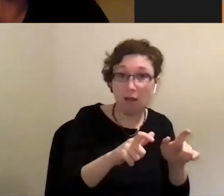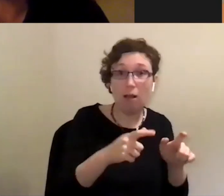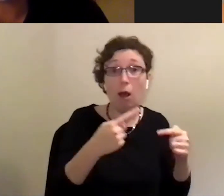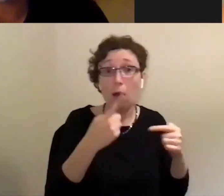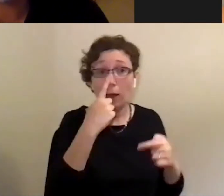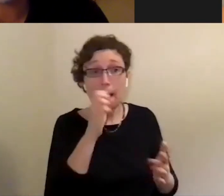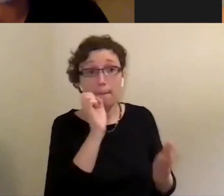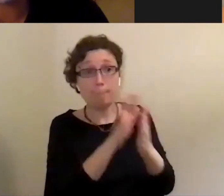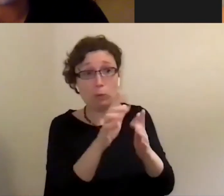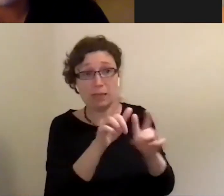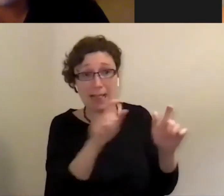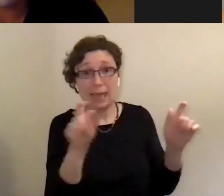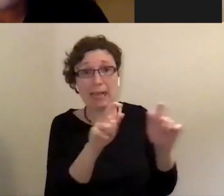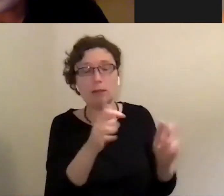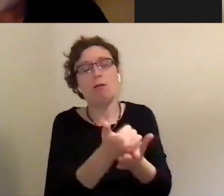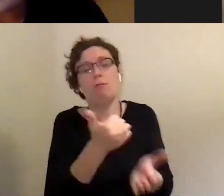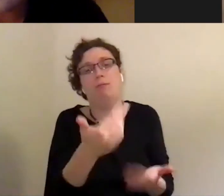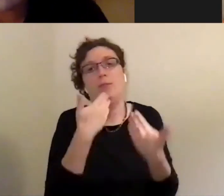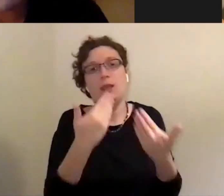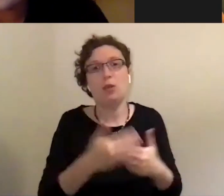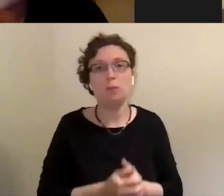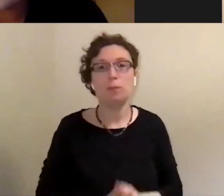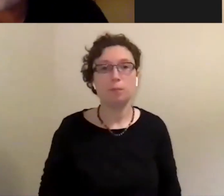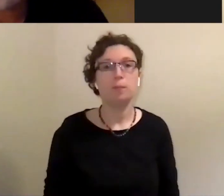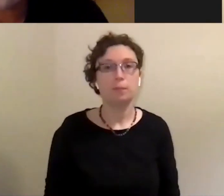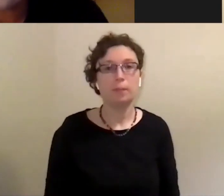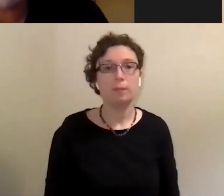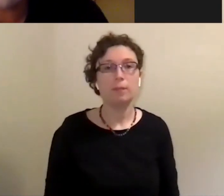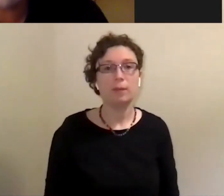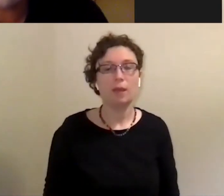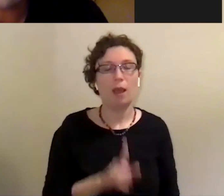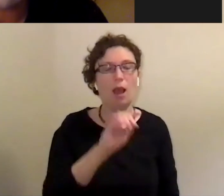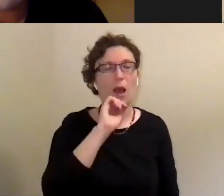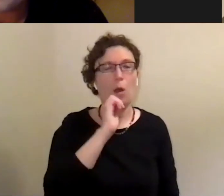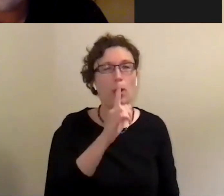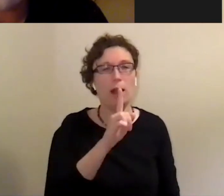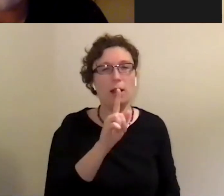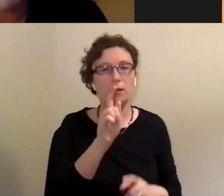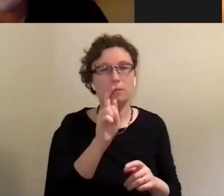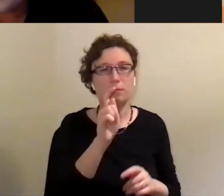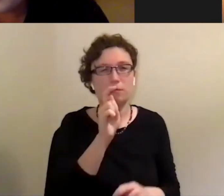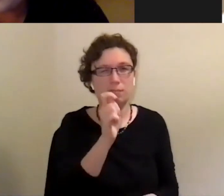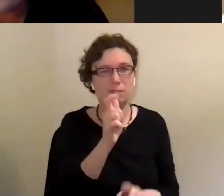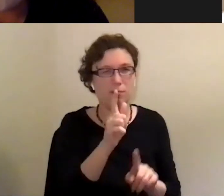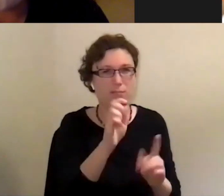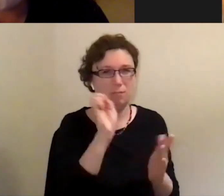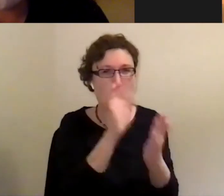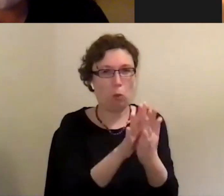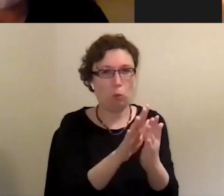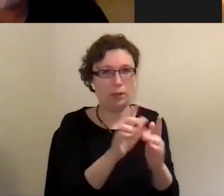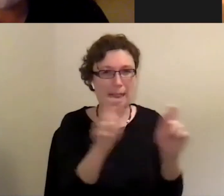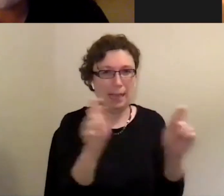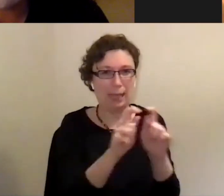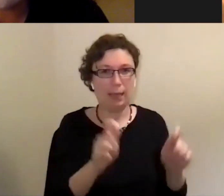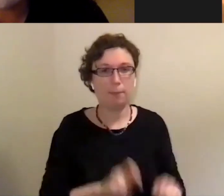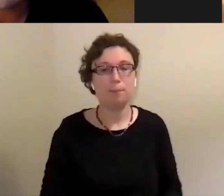right? Thank you. Yeah. Well, yeah, that would be brilliant. I'll do that in a second. Fab.